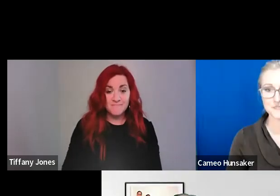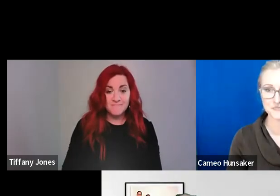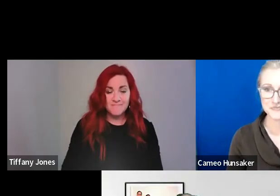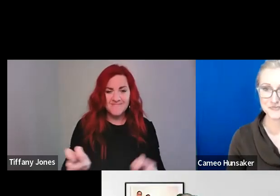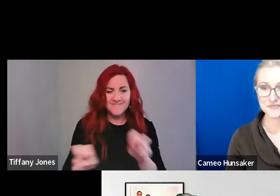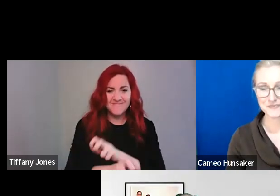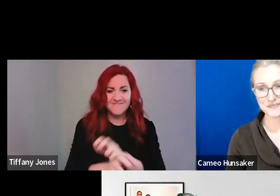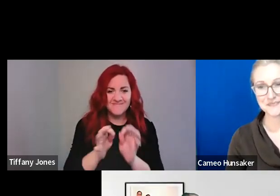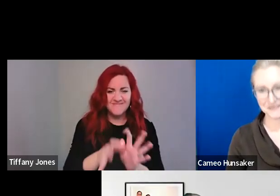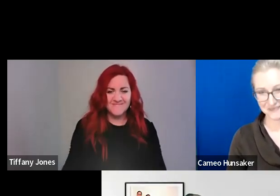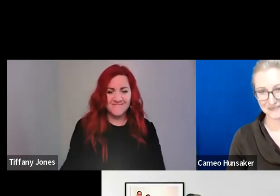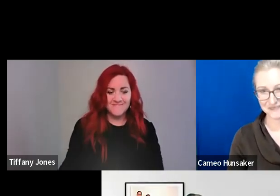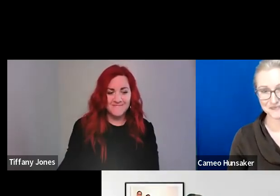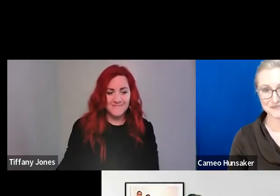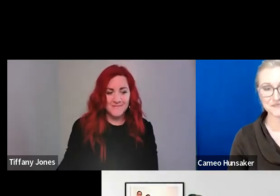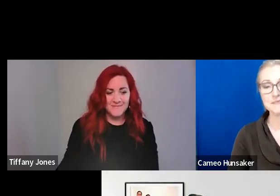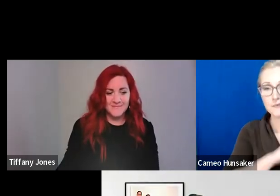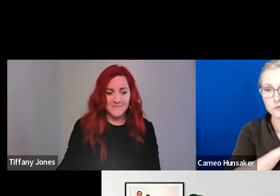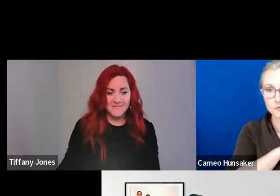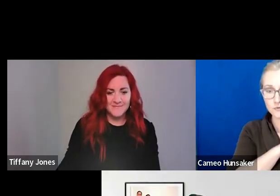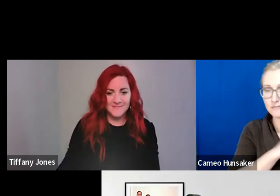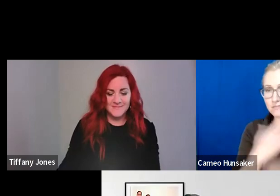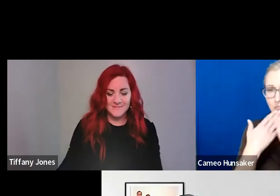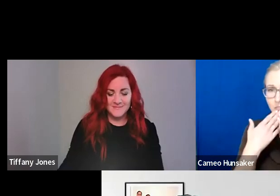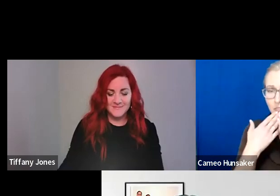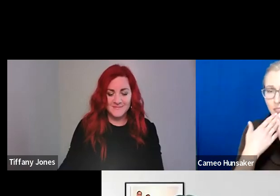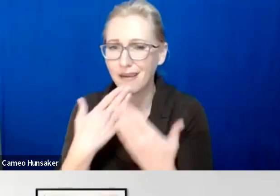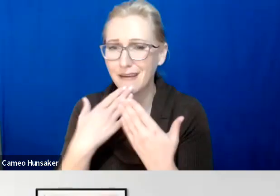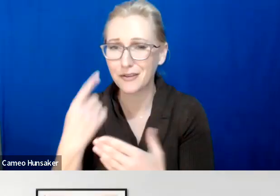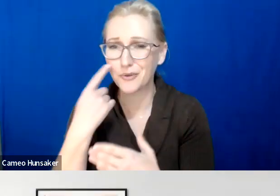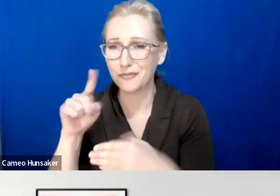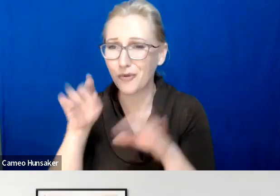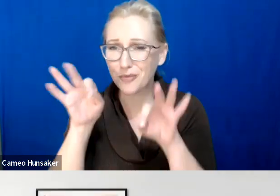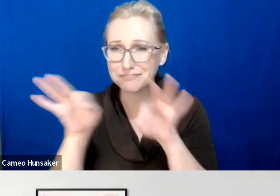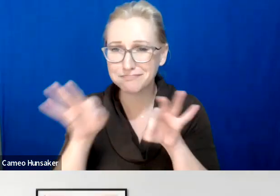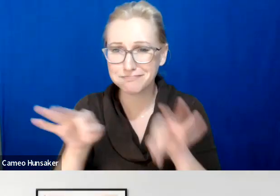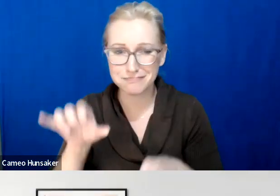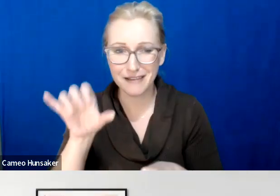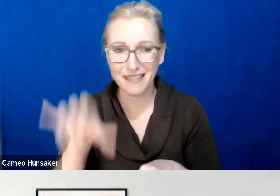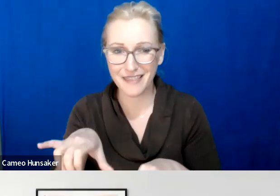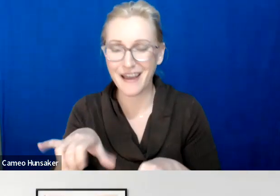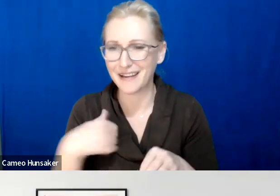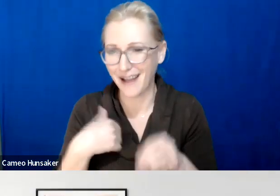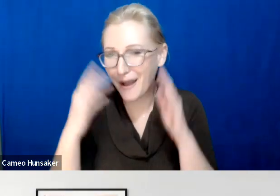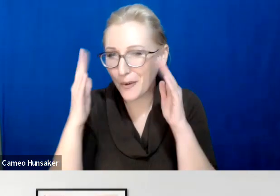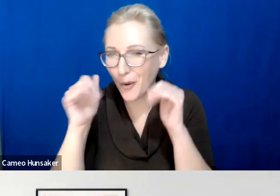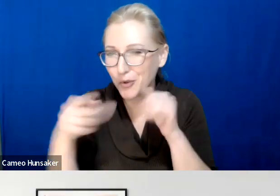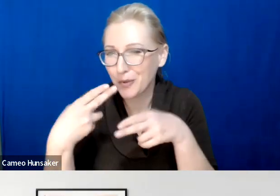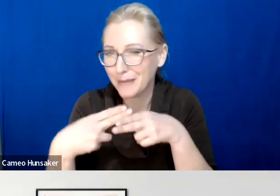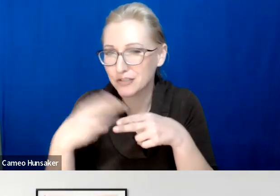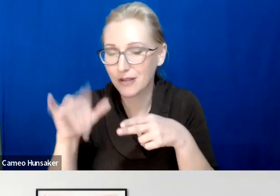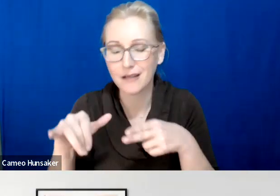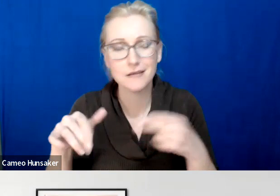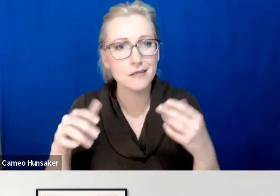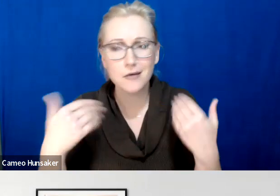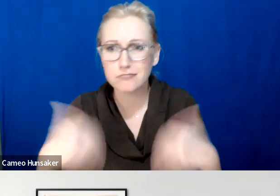Perfect. Thank you for touching on that. And that's exactly where I was hoping you'd be able to go with that. There's just so much information